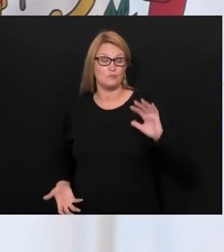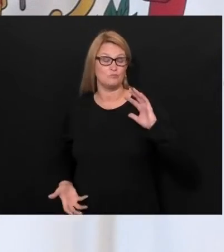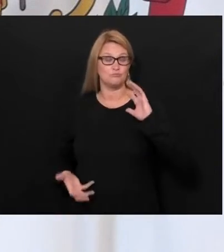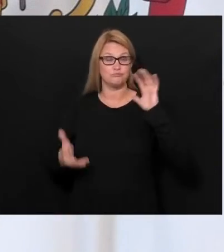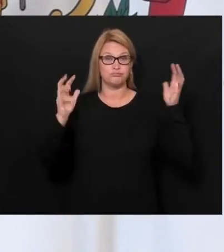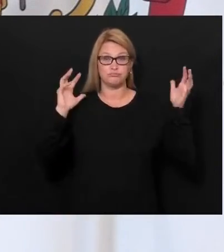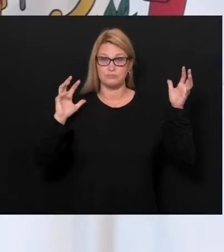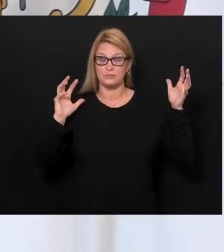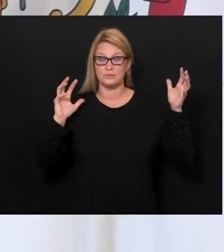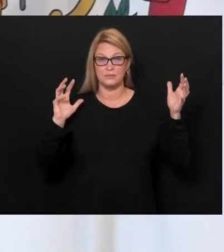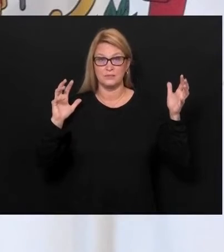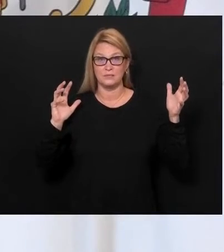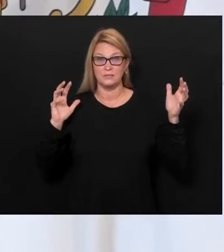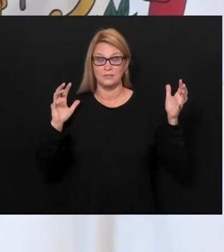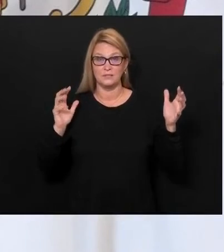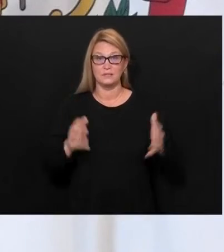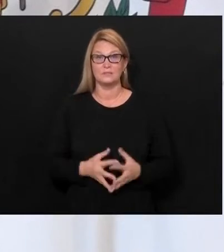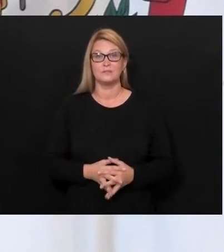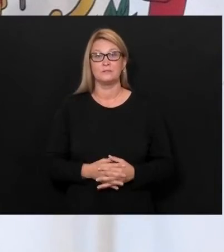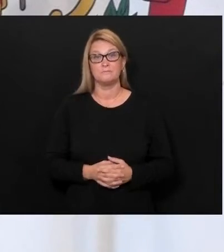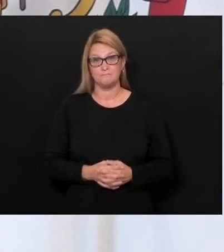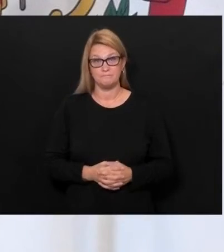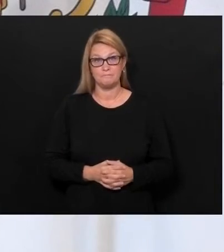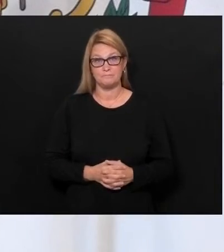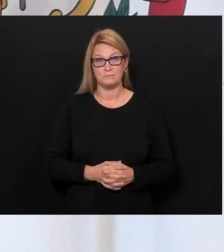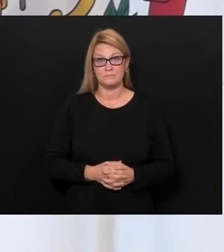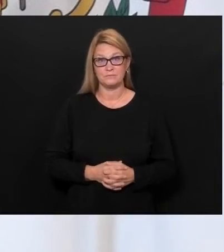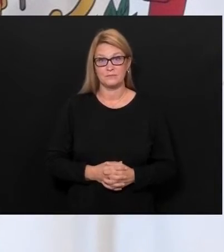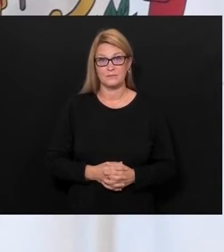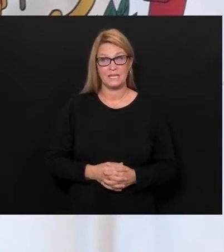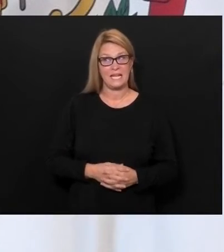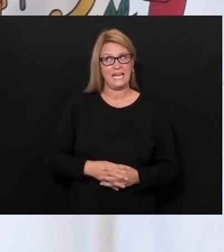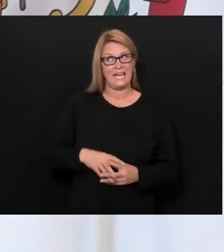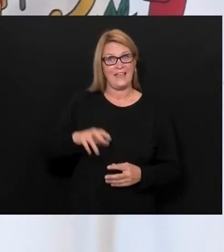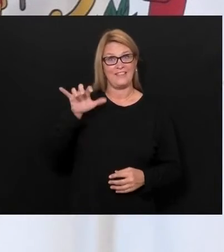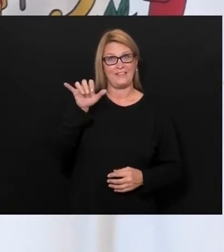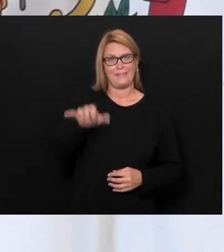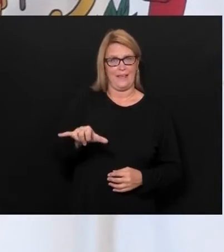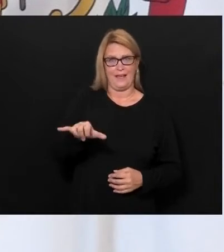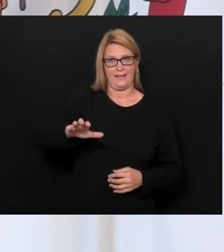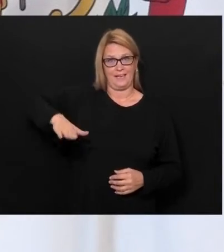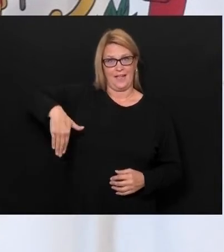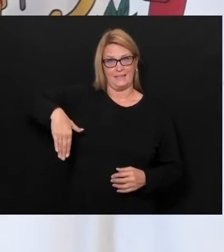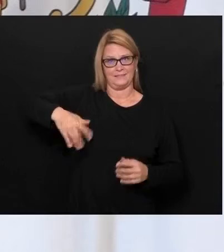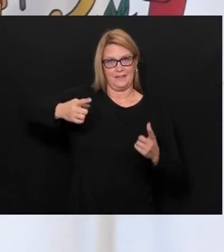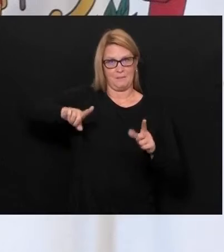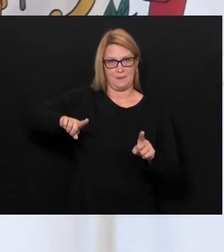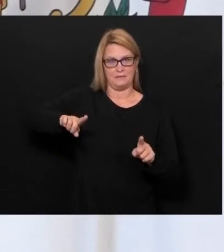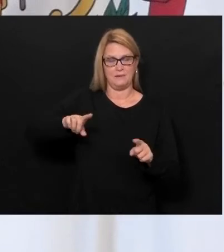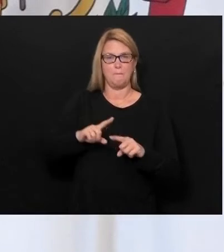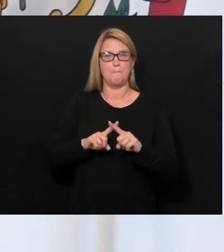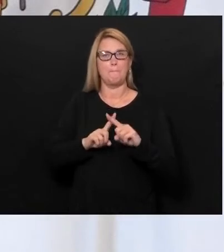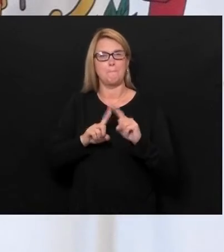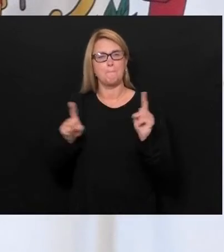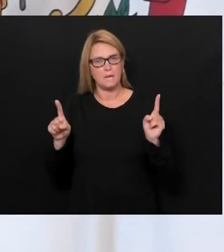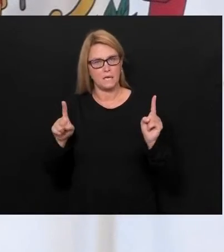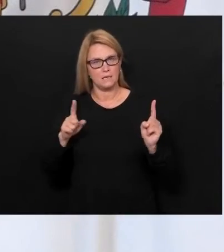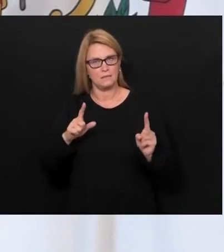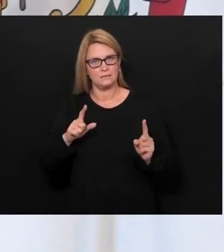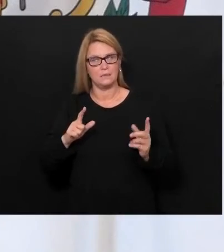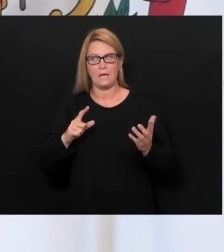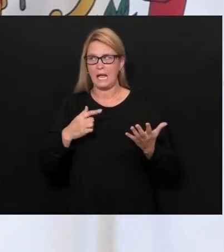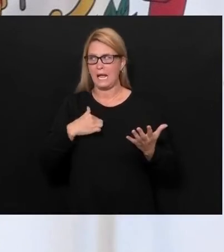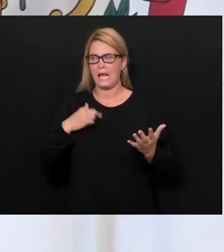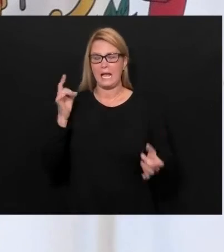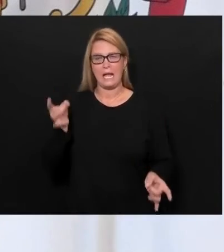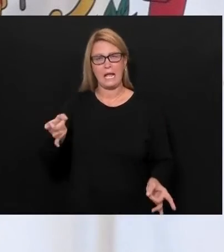can't imagine. Well, we haven't had that. But I surely to goodness hate like crazy